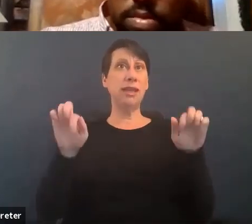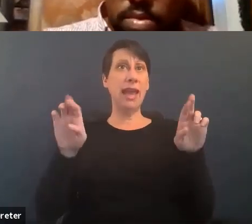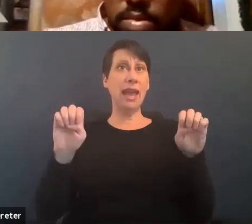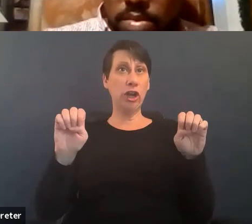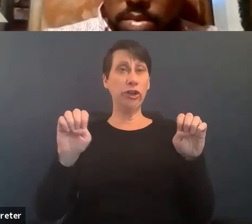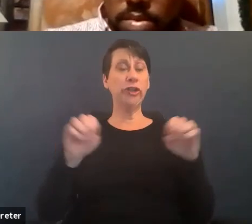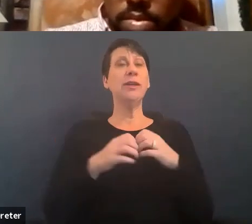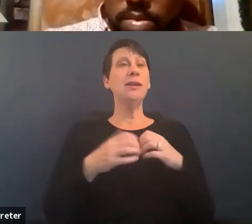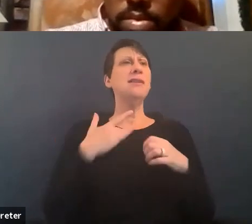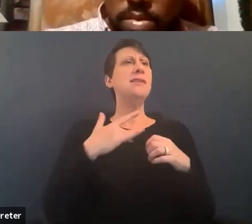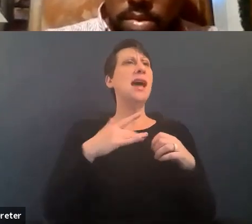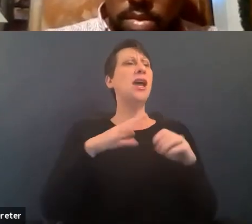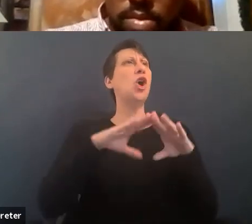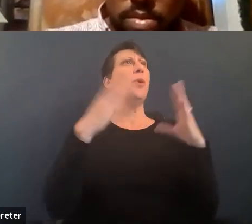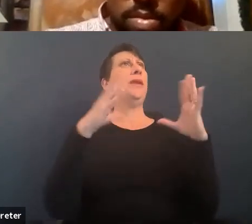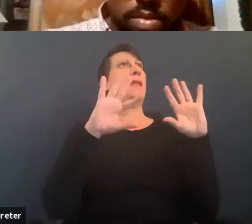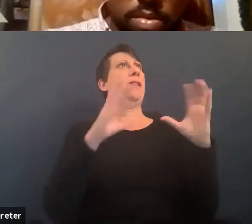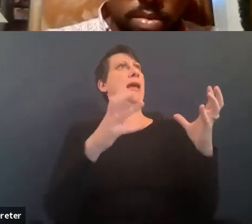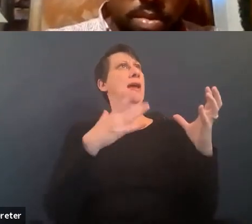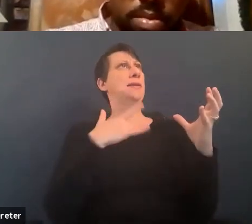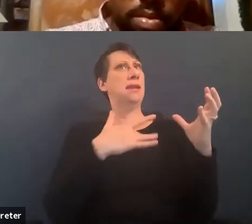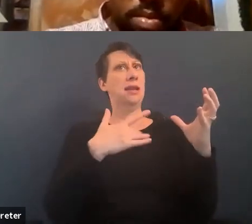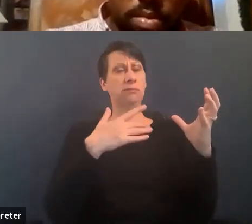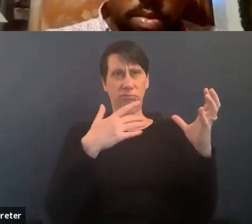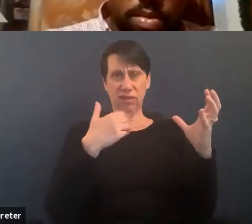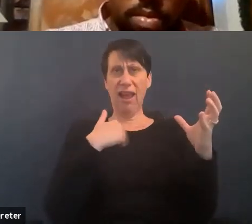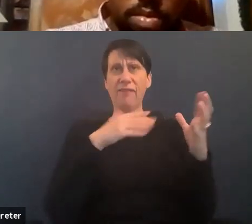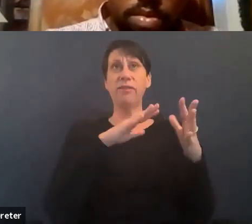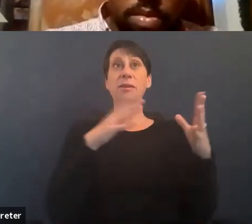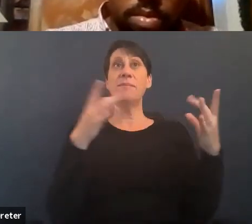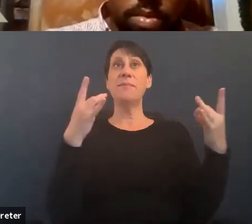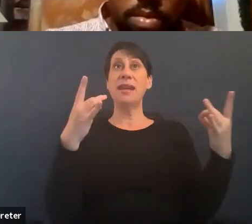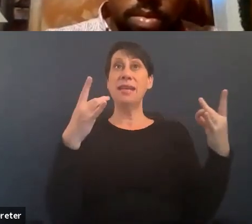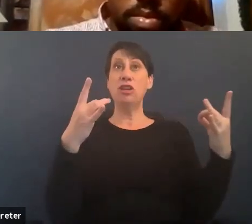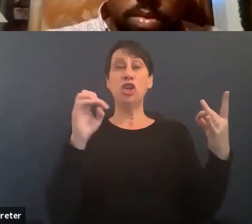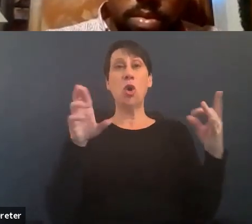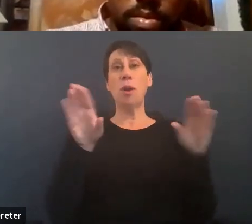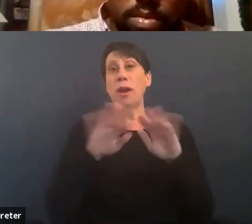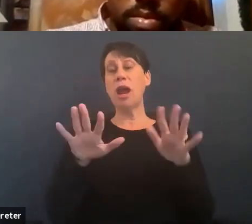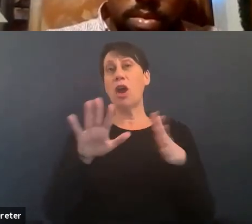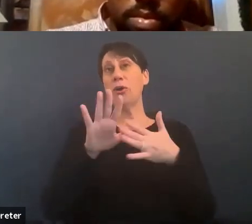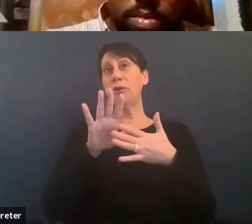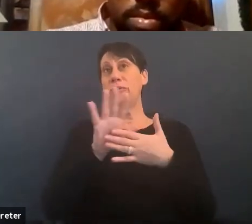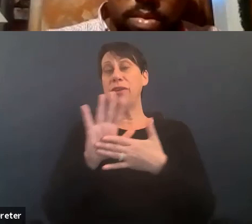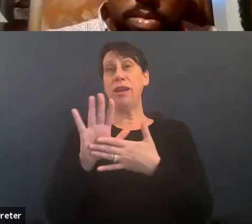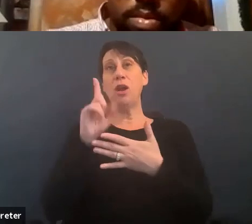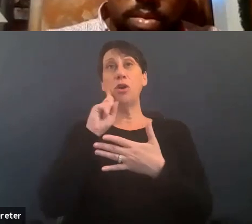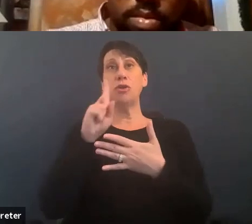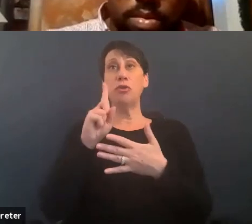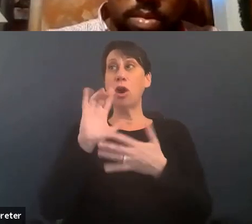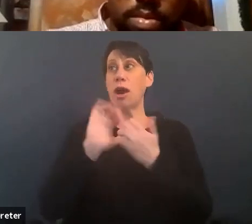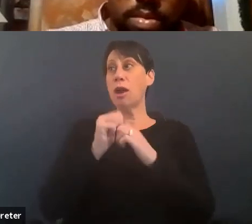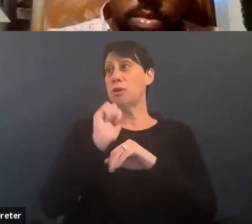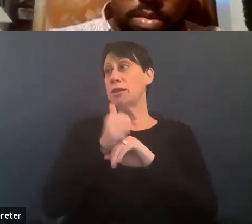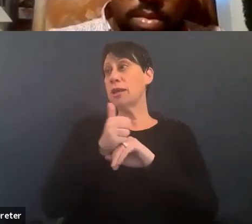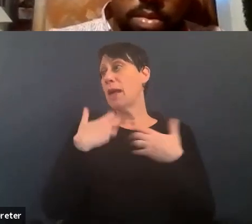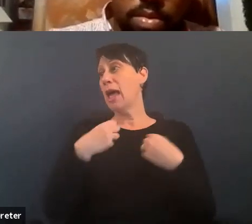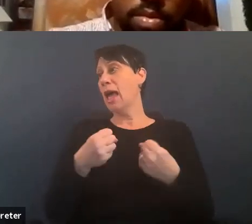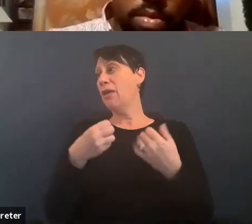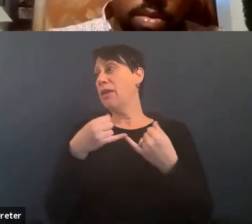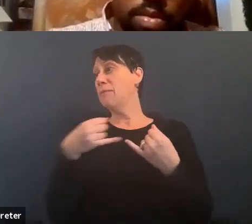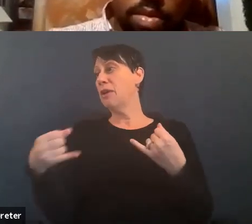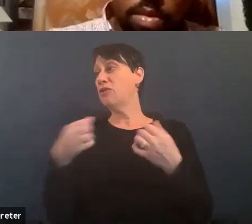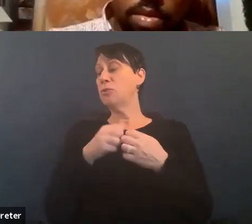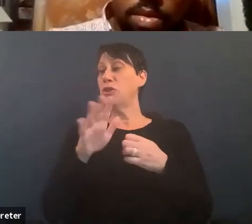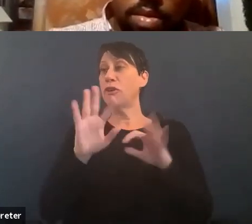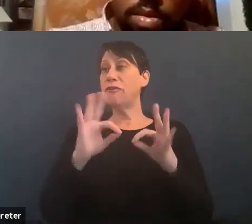of class, or when we would put out videos on, creating healthy boundaries with your family, or journaling